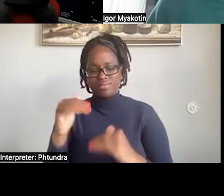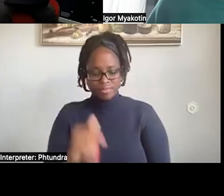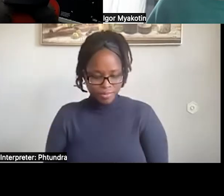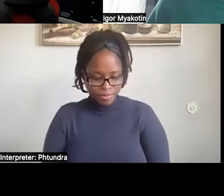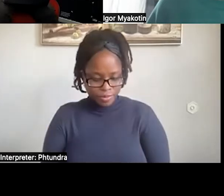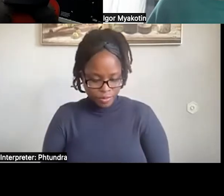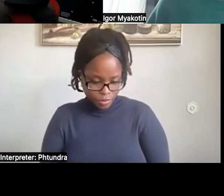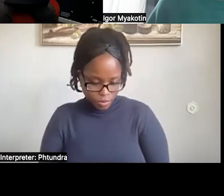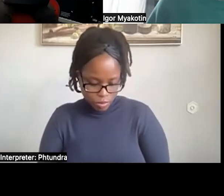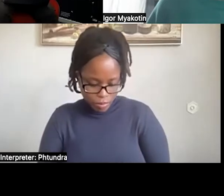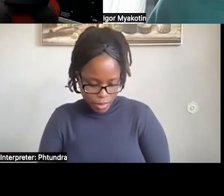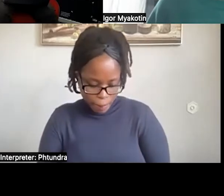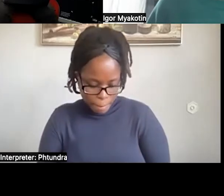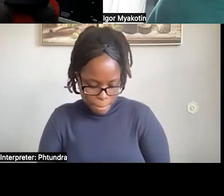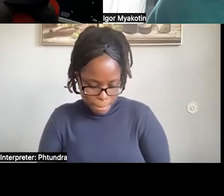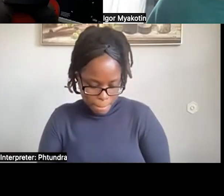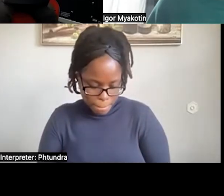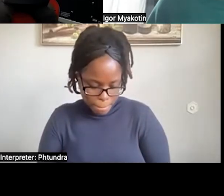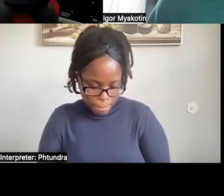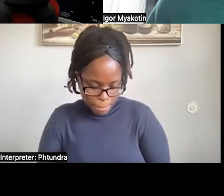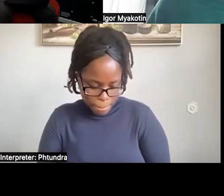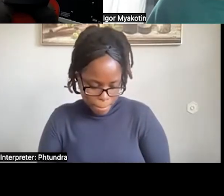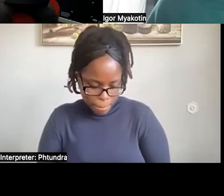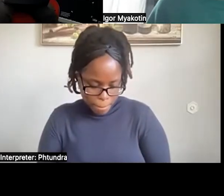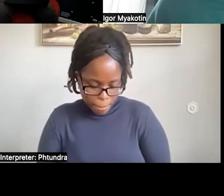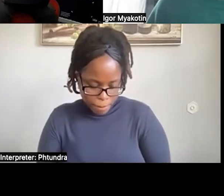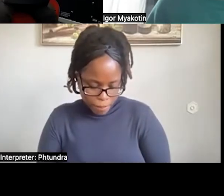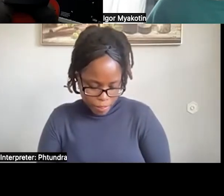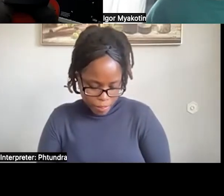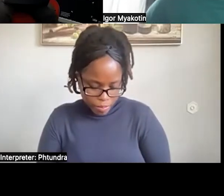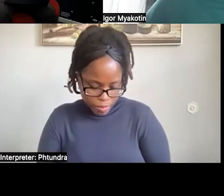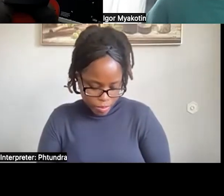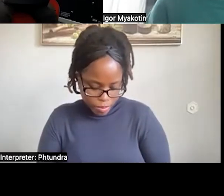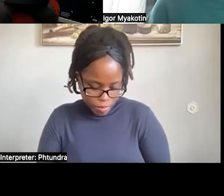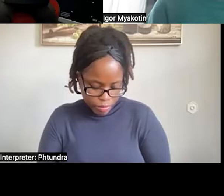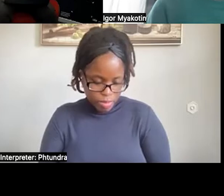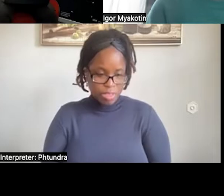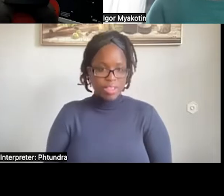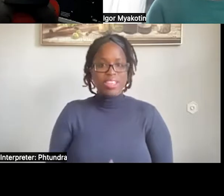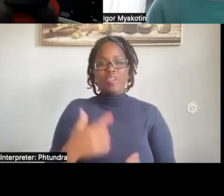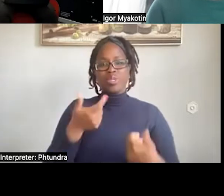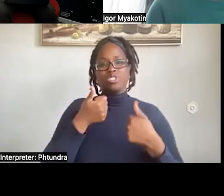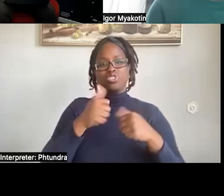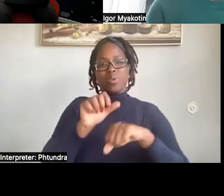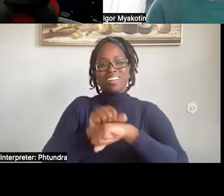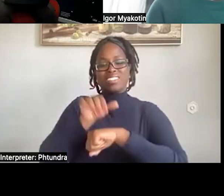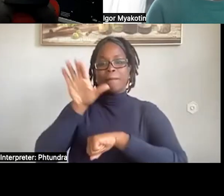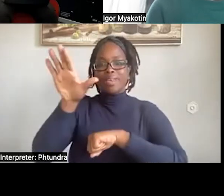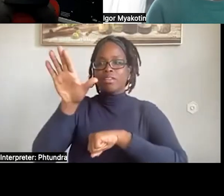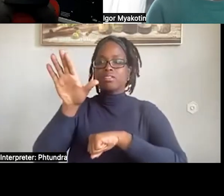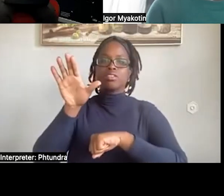film, or even you don't have the structures inside to distribute your cinema outside. And that's